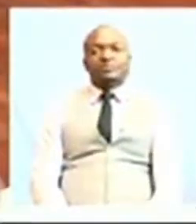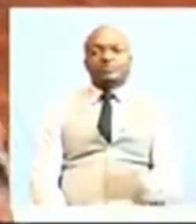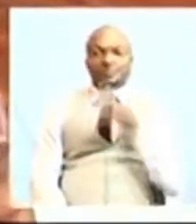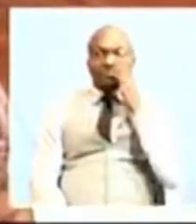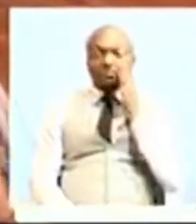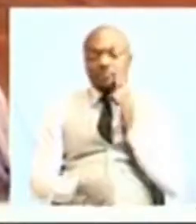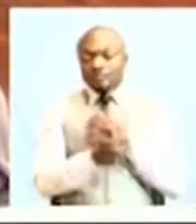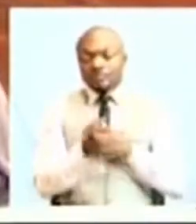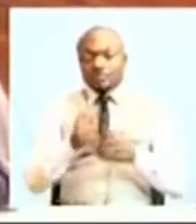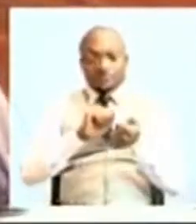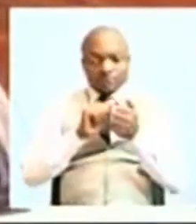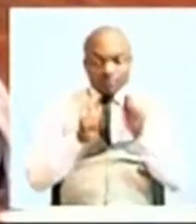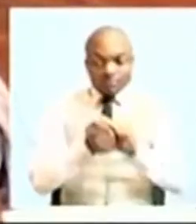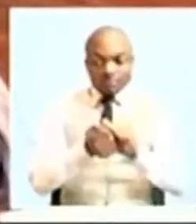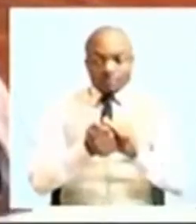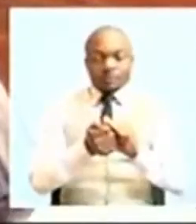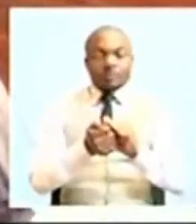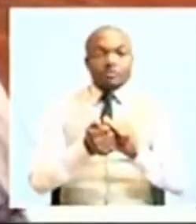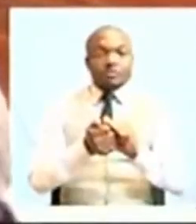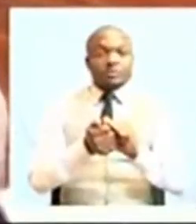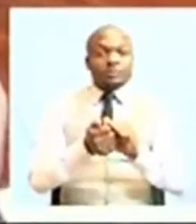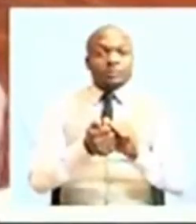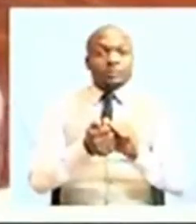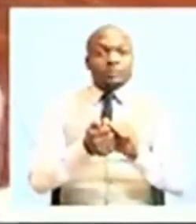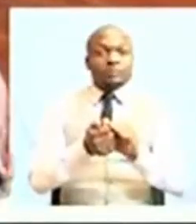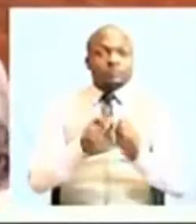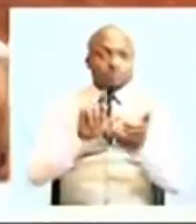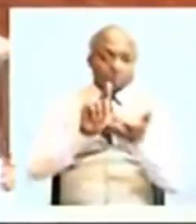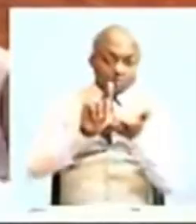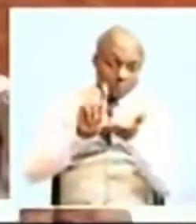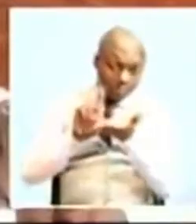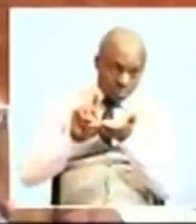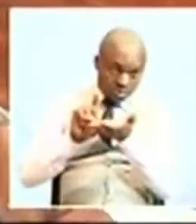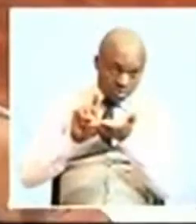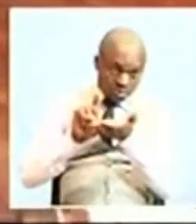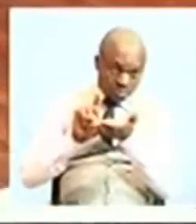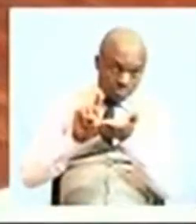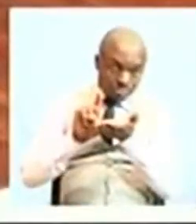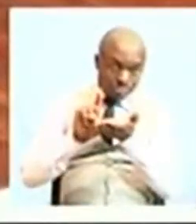The next query is relating performance analysis, soft loans.